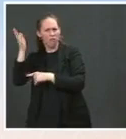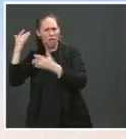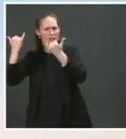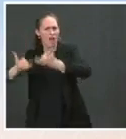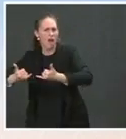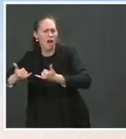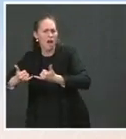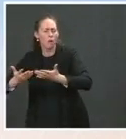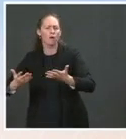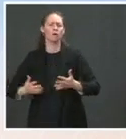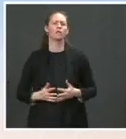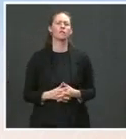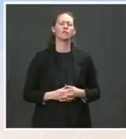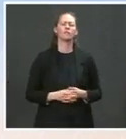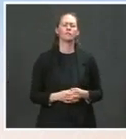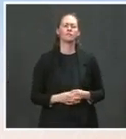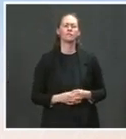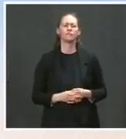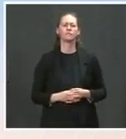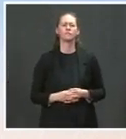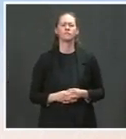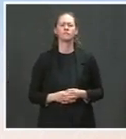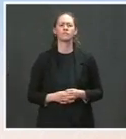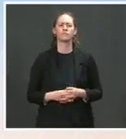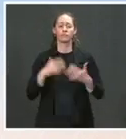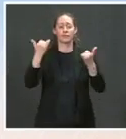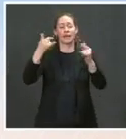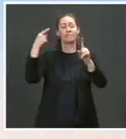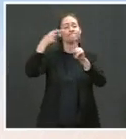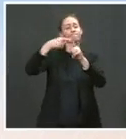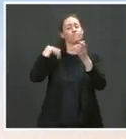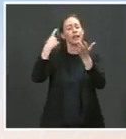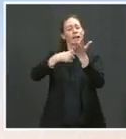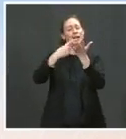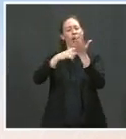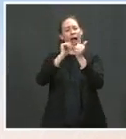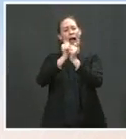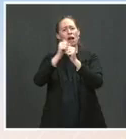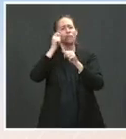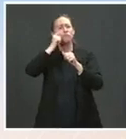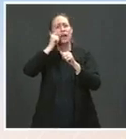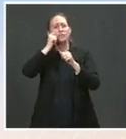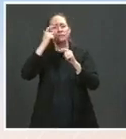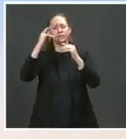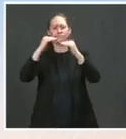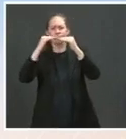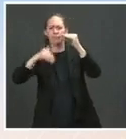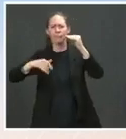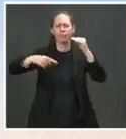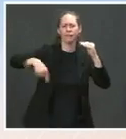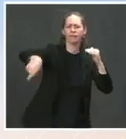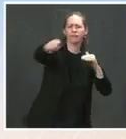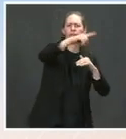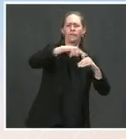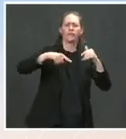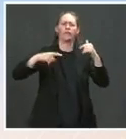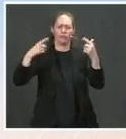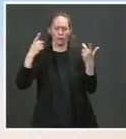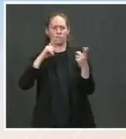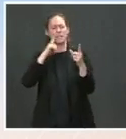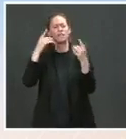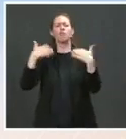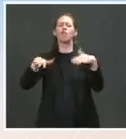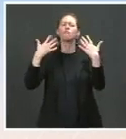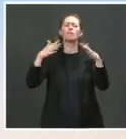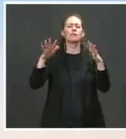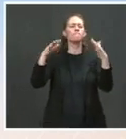addressing race relations and improving equity in this country is central to his presidency and central to his focus